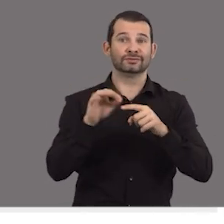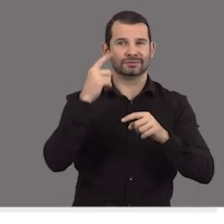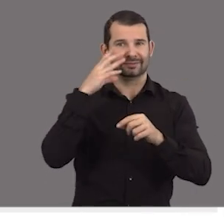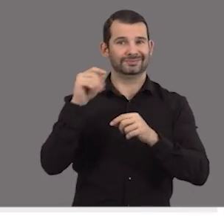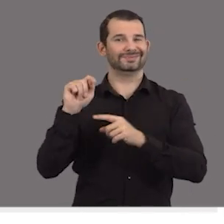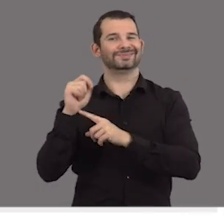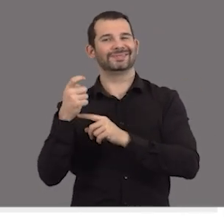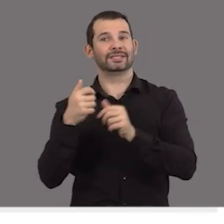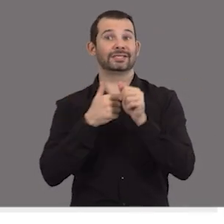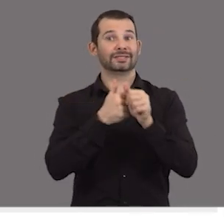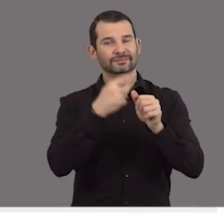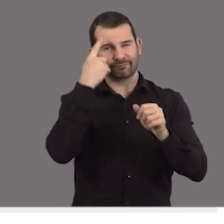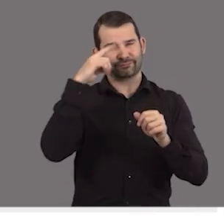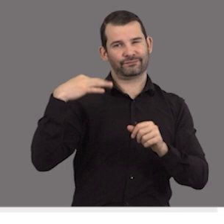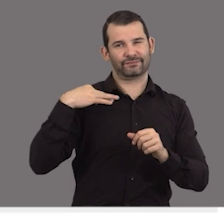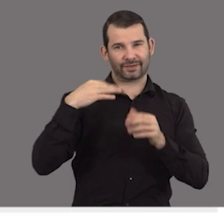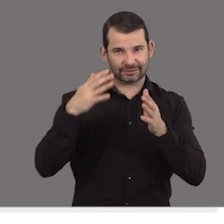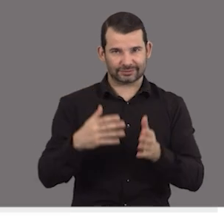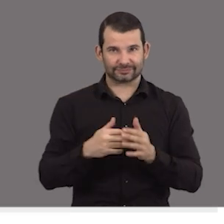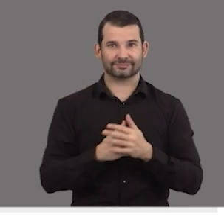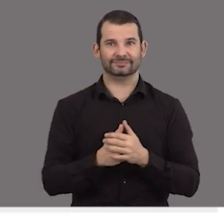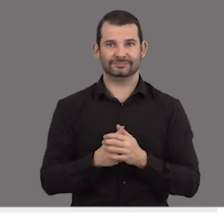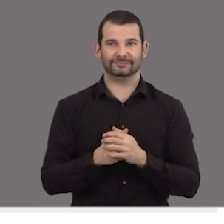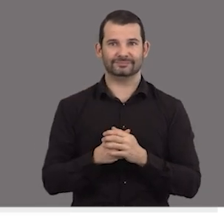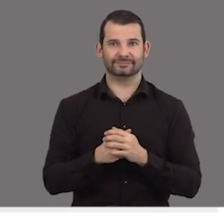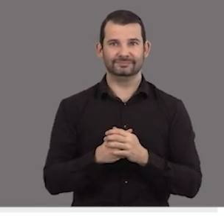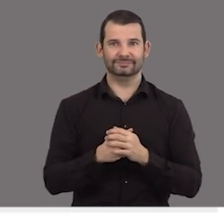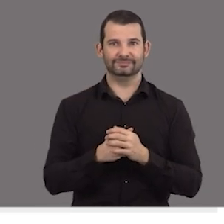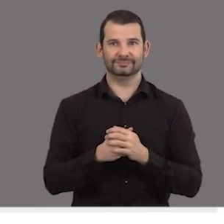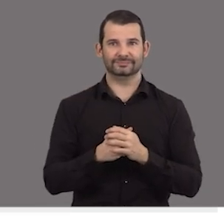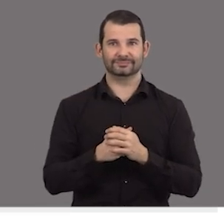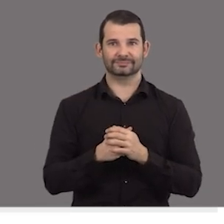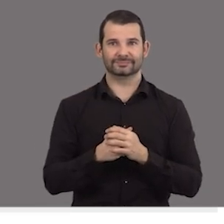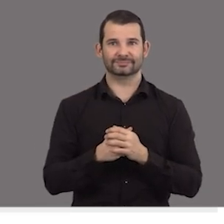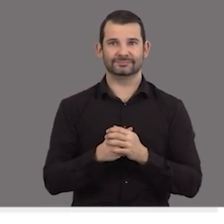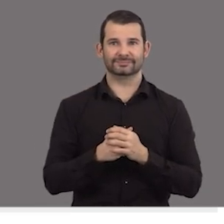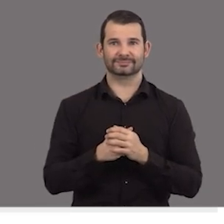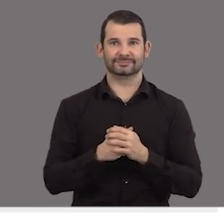its Functions and Tax Guide for Volunteers.